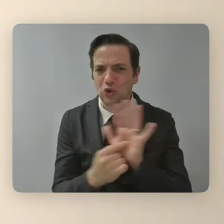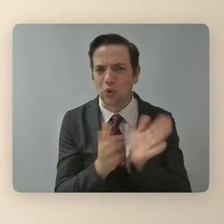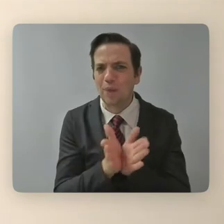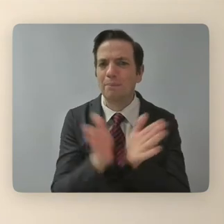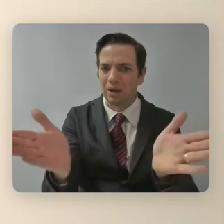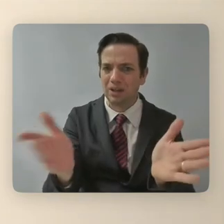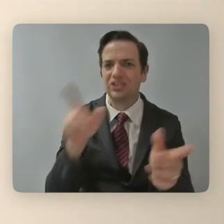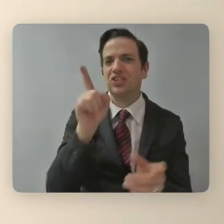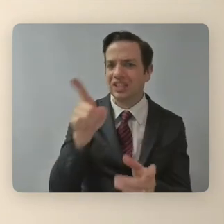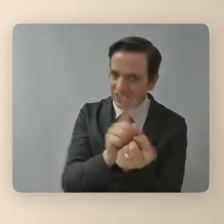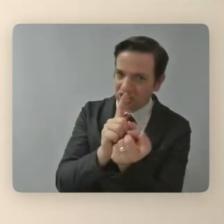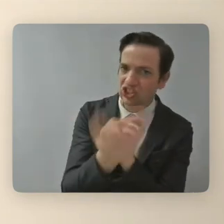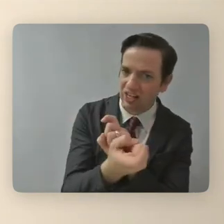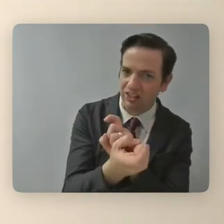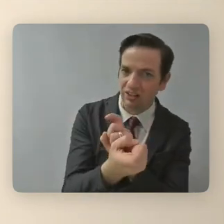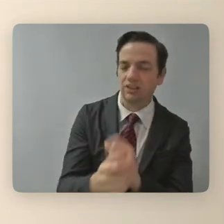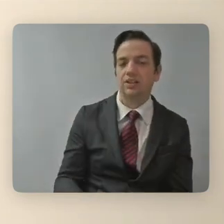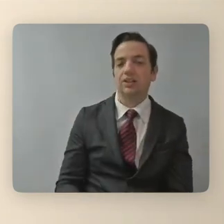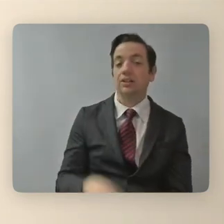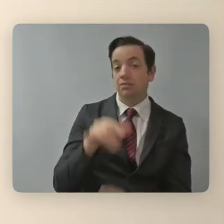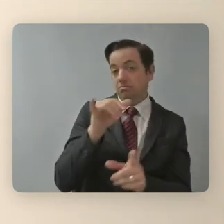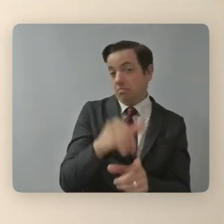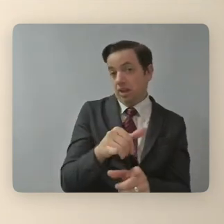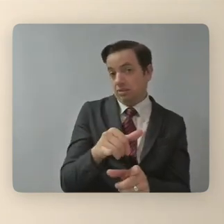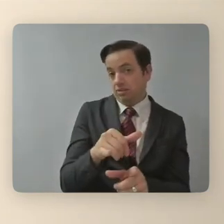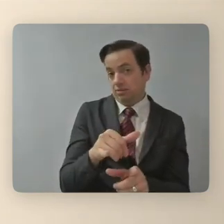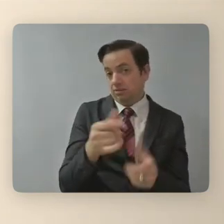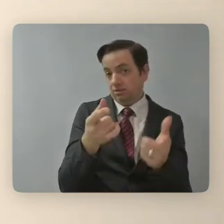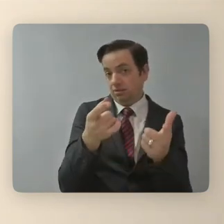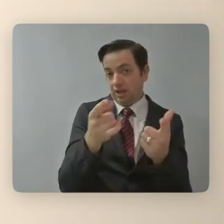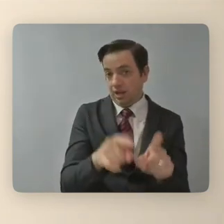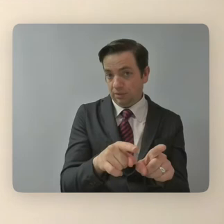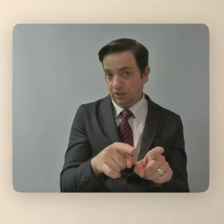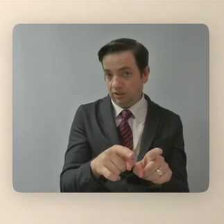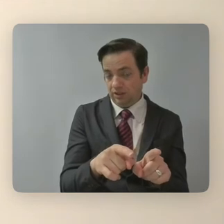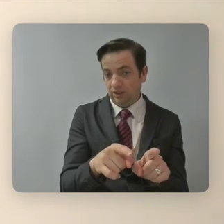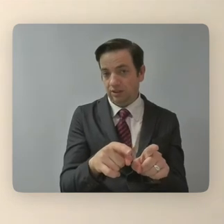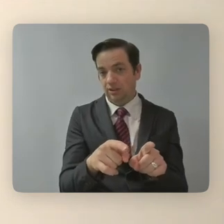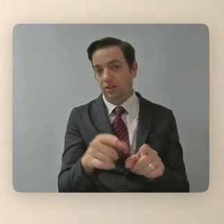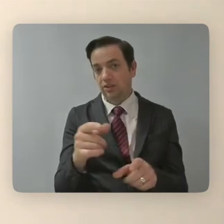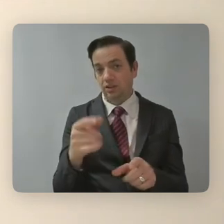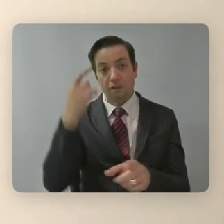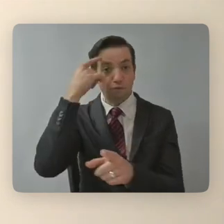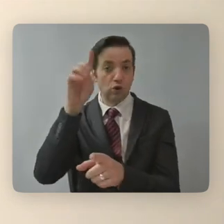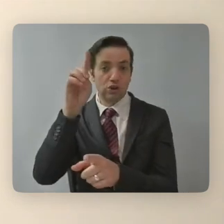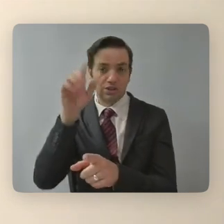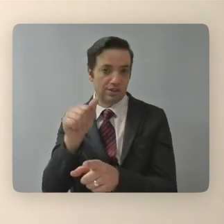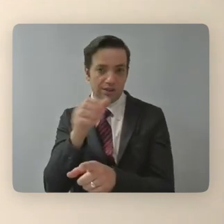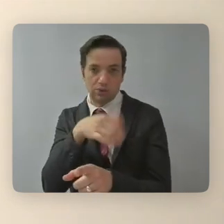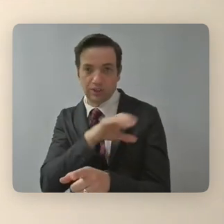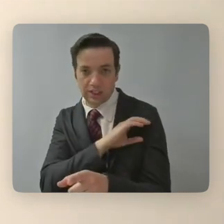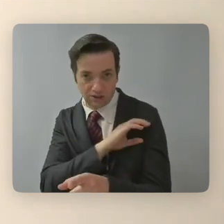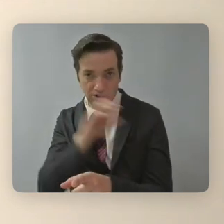large. And so that's still the case in terms of disabled characters and